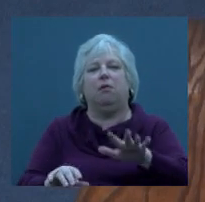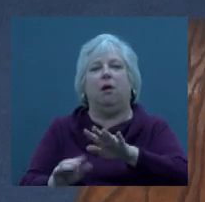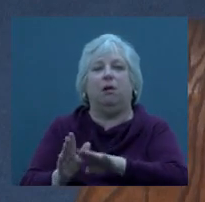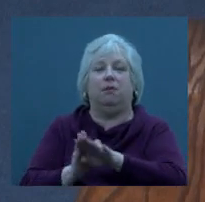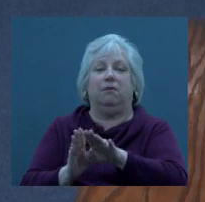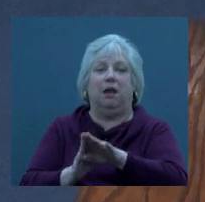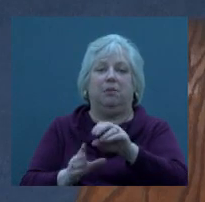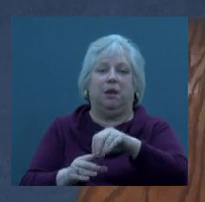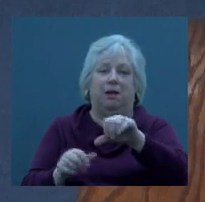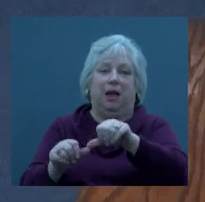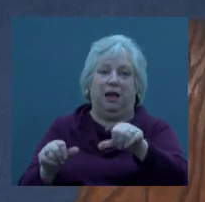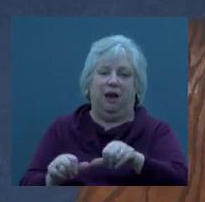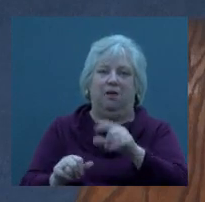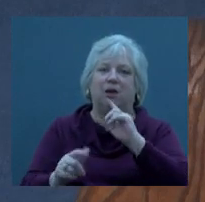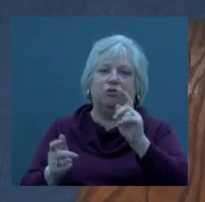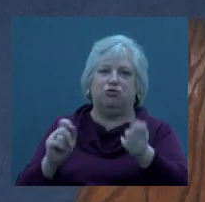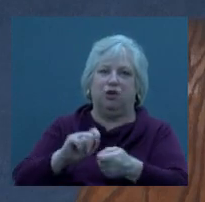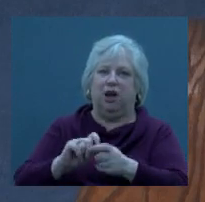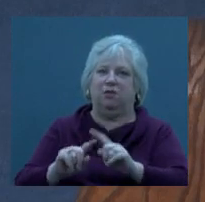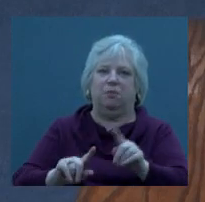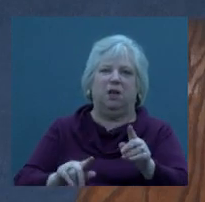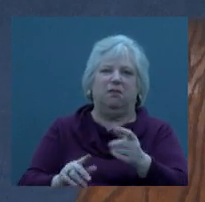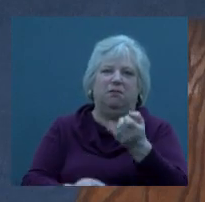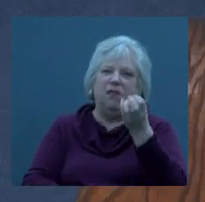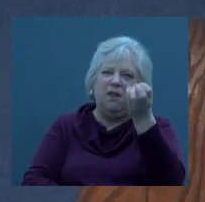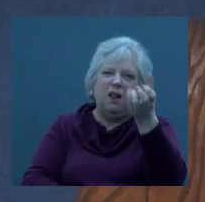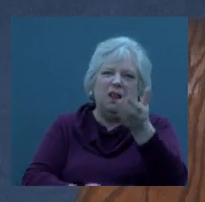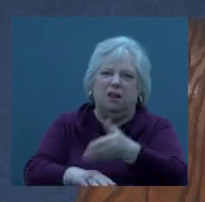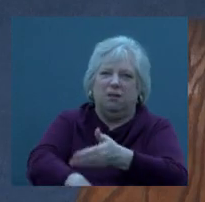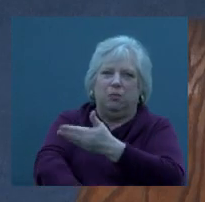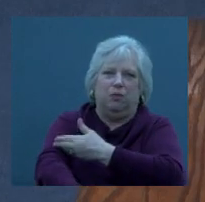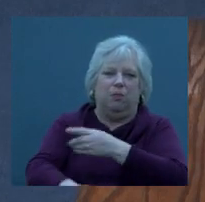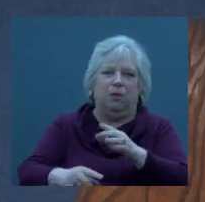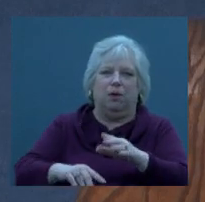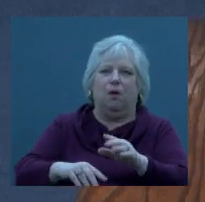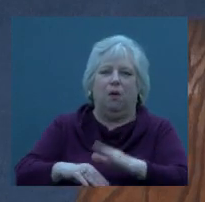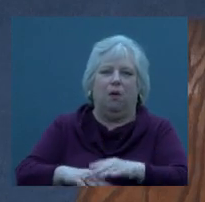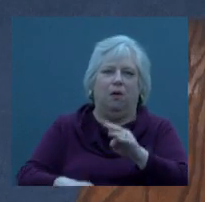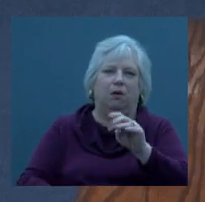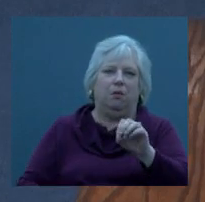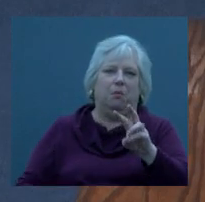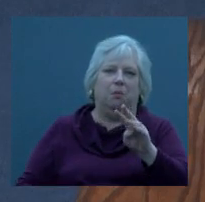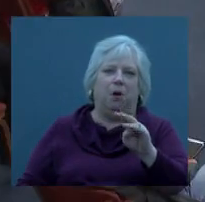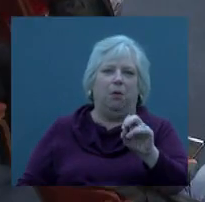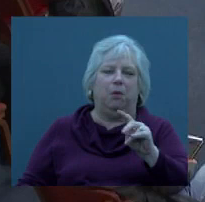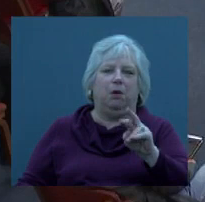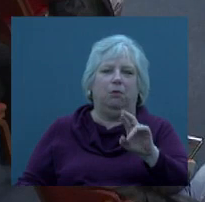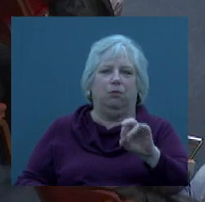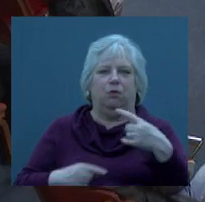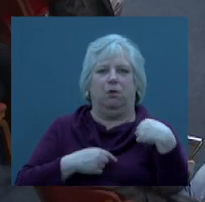changed. There's been very little improvement to Bowman Road in the subsequent years.